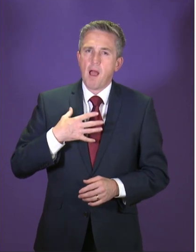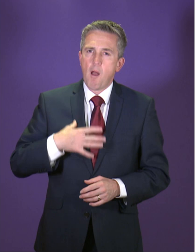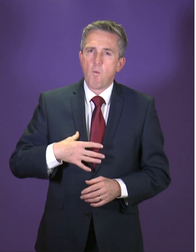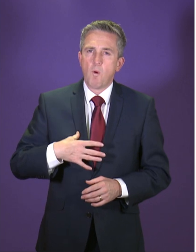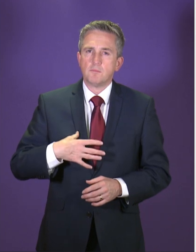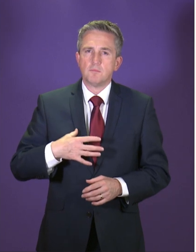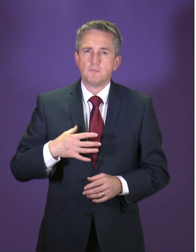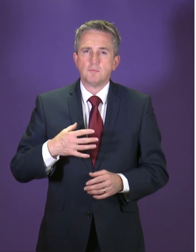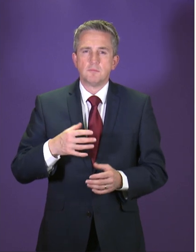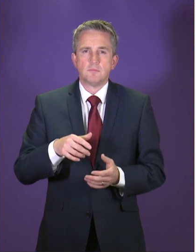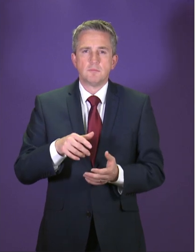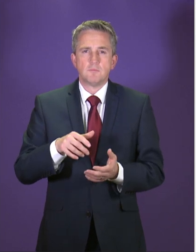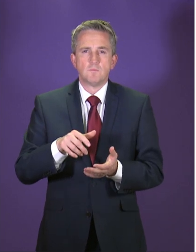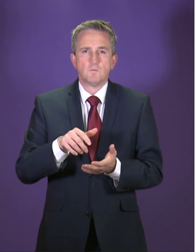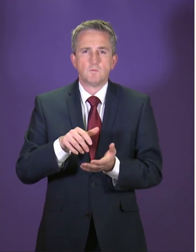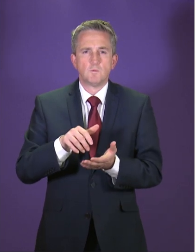my dreams.